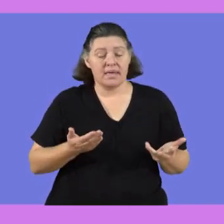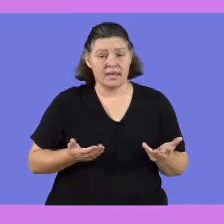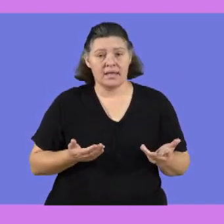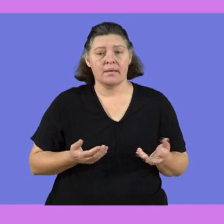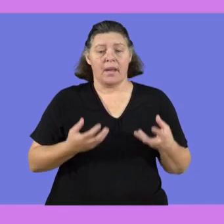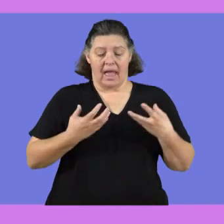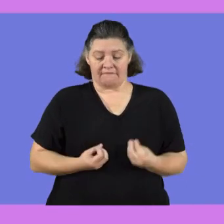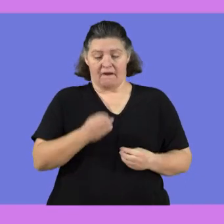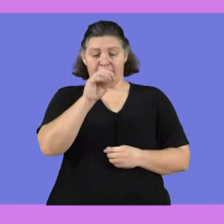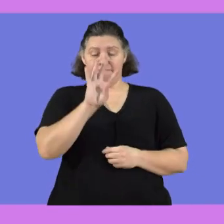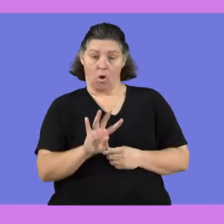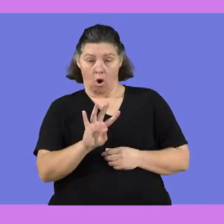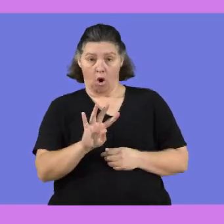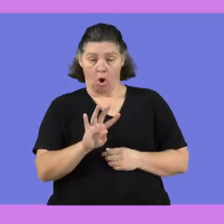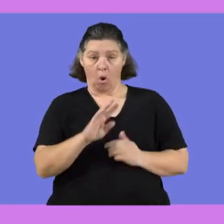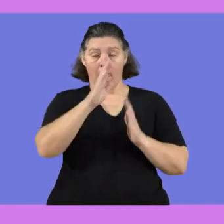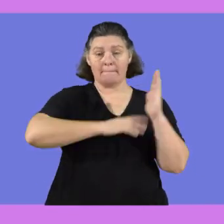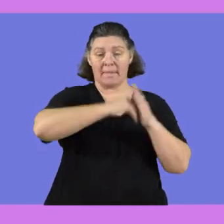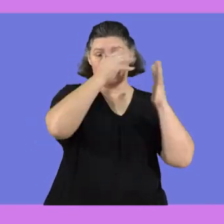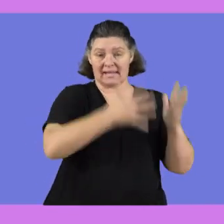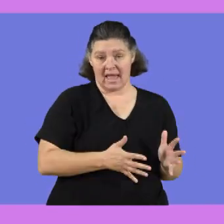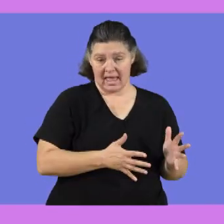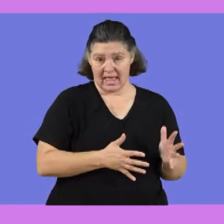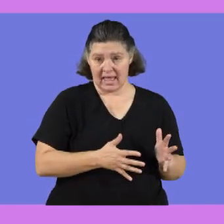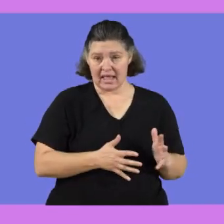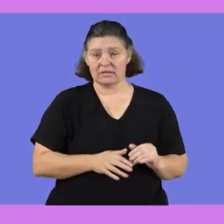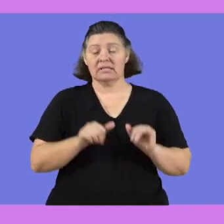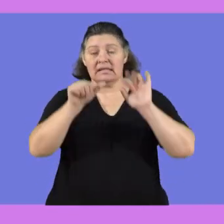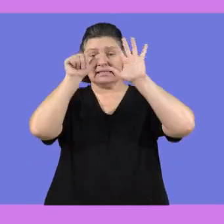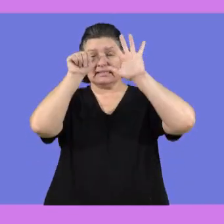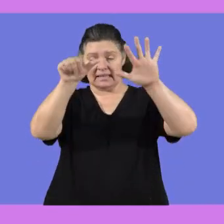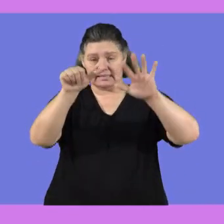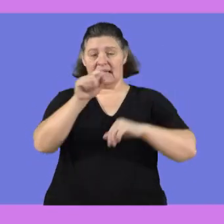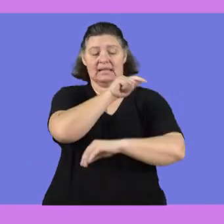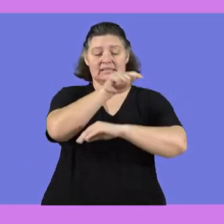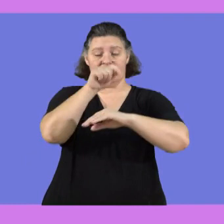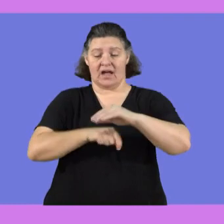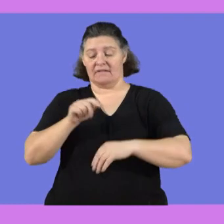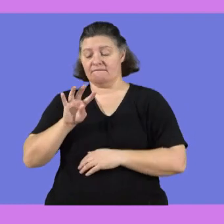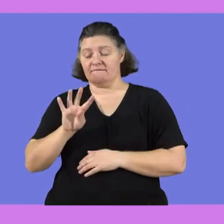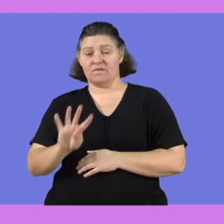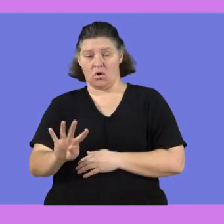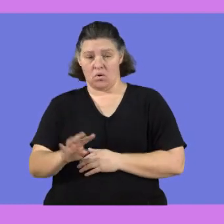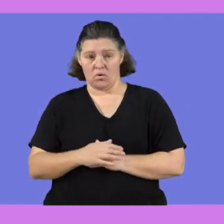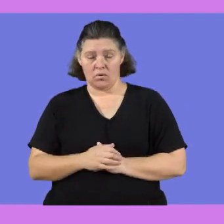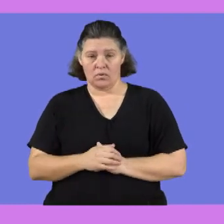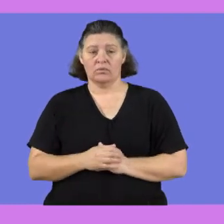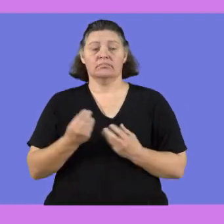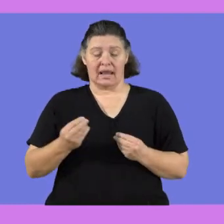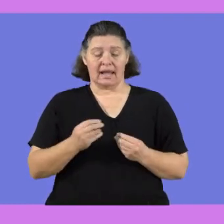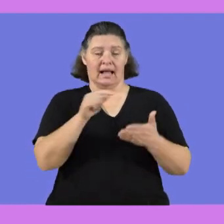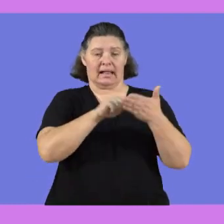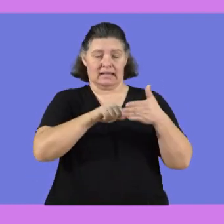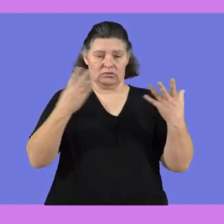if there are 4 now, we will take 6, we divide it by 4. So can we press